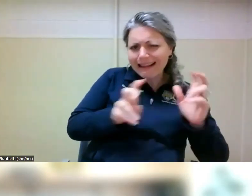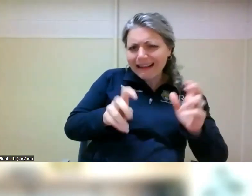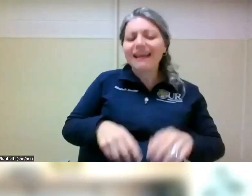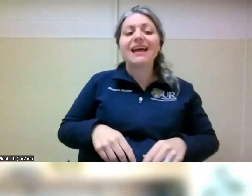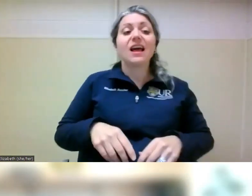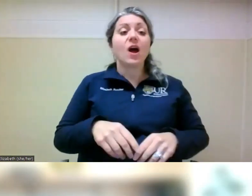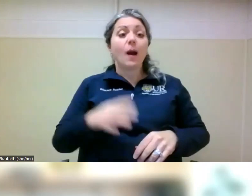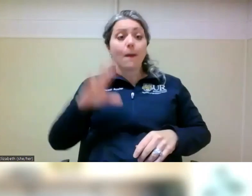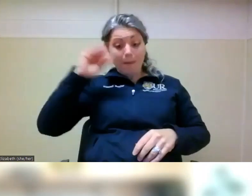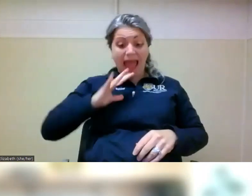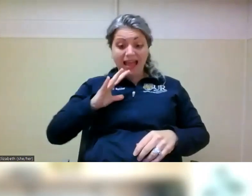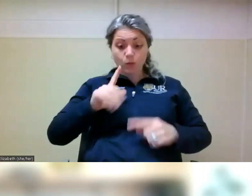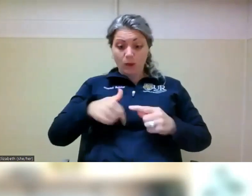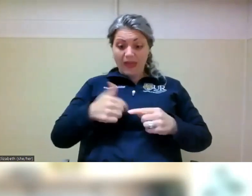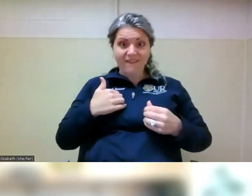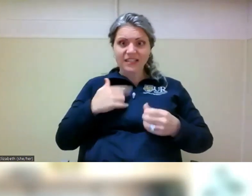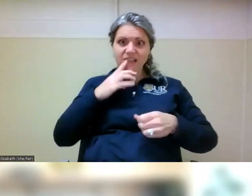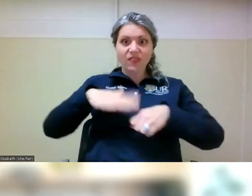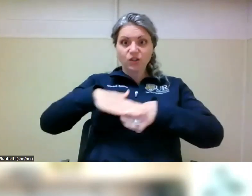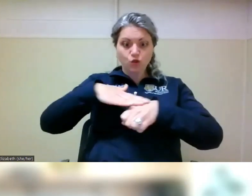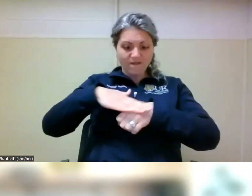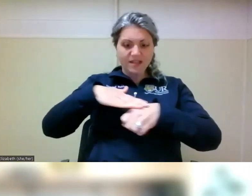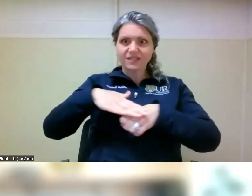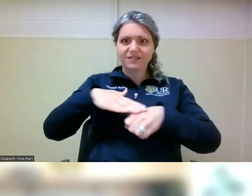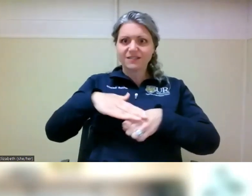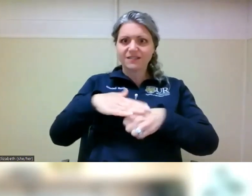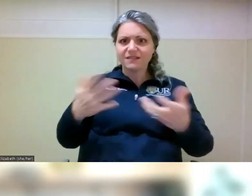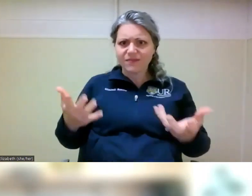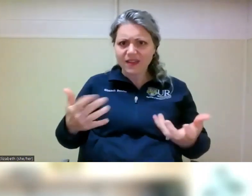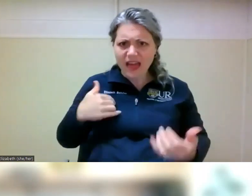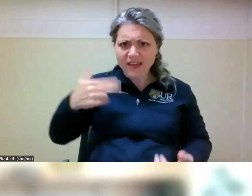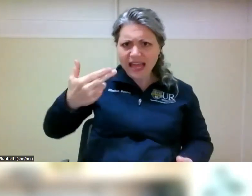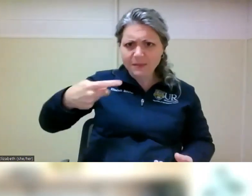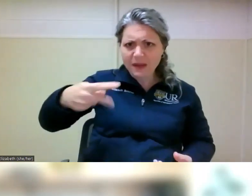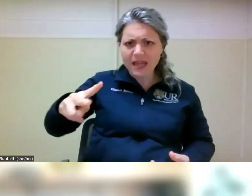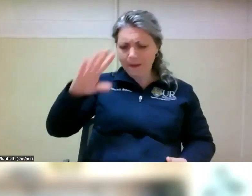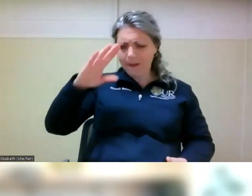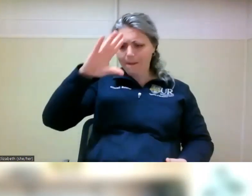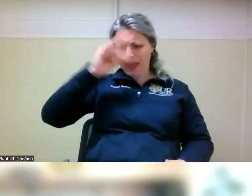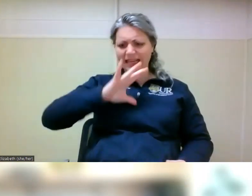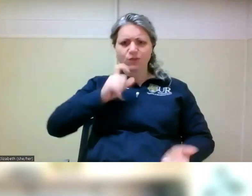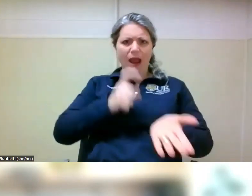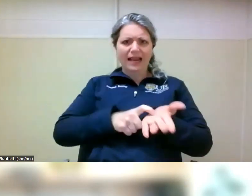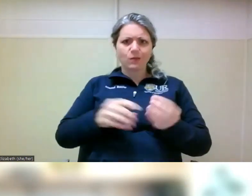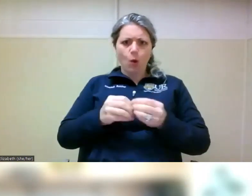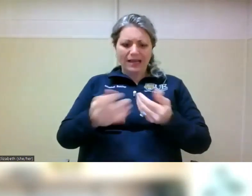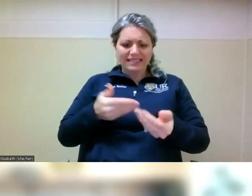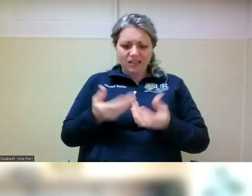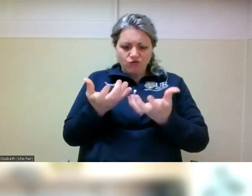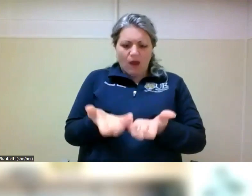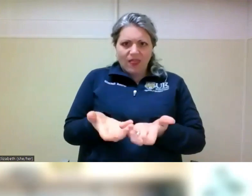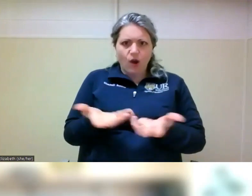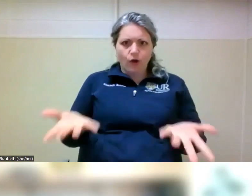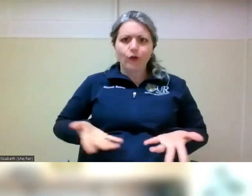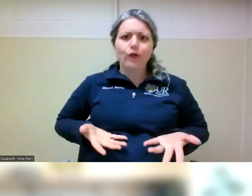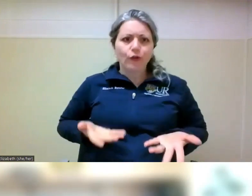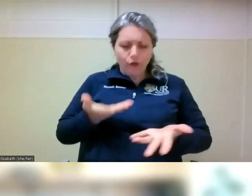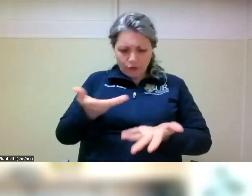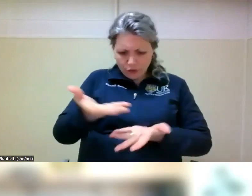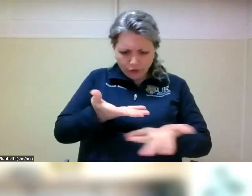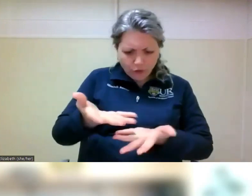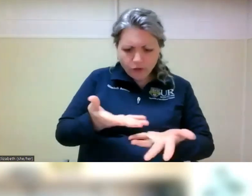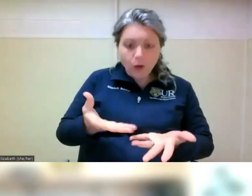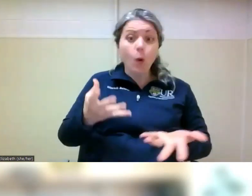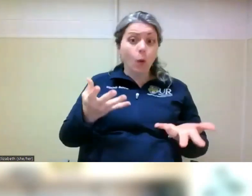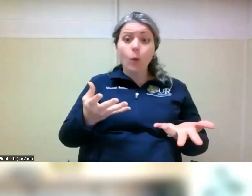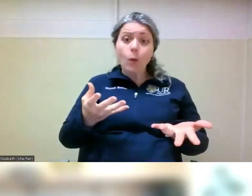HPV, it's just out on the surface, right? It's just on the skin, so you can see it more readily. So for that reason, I think HPV is actually more commonly